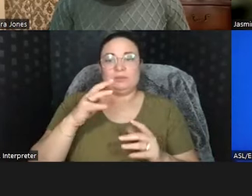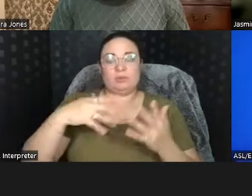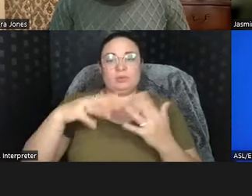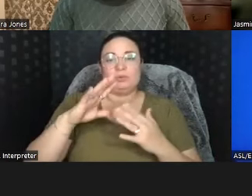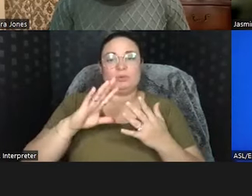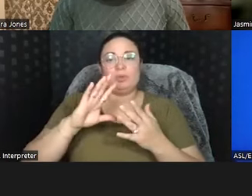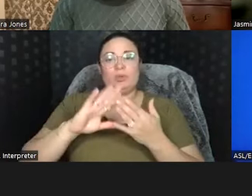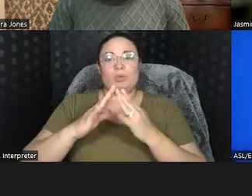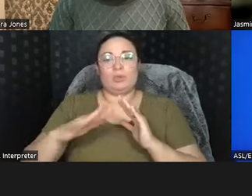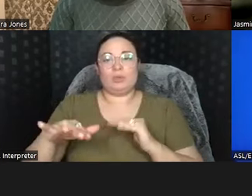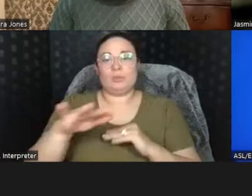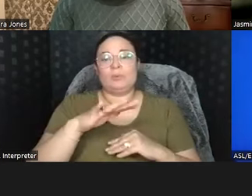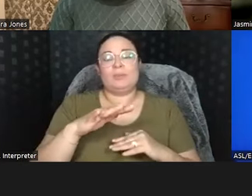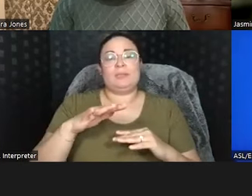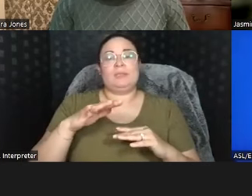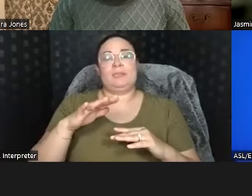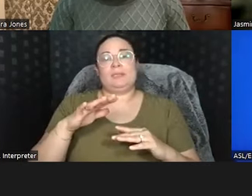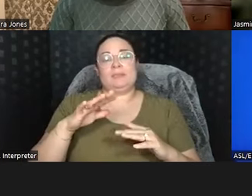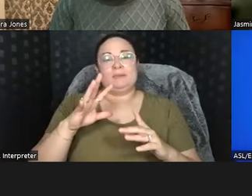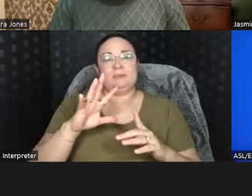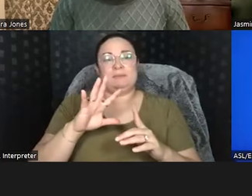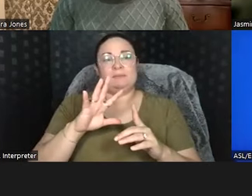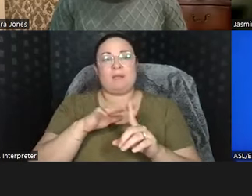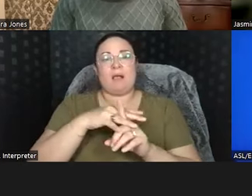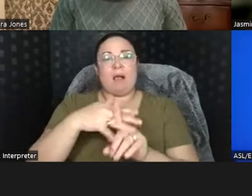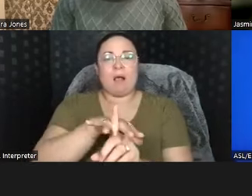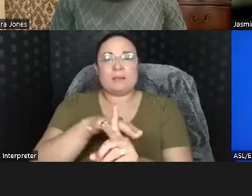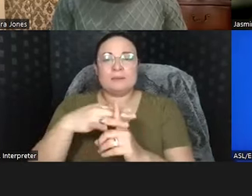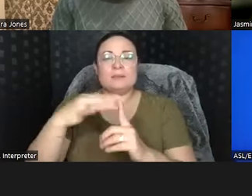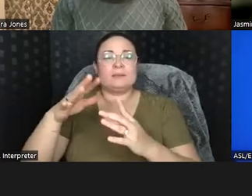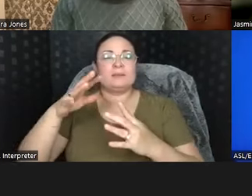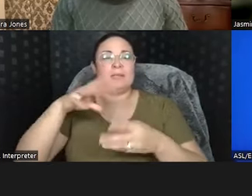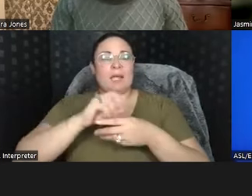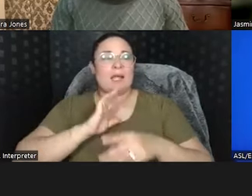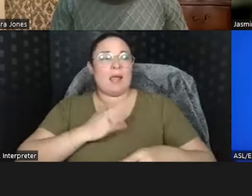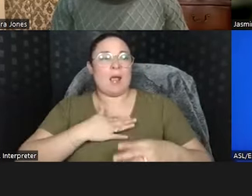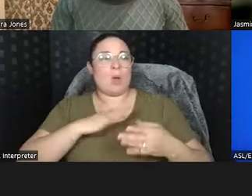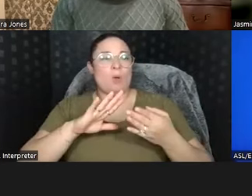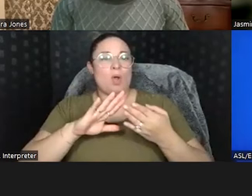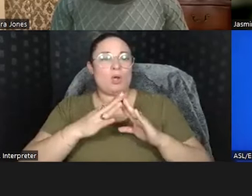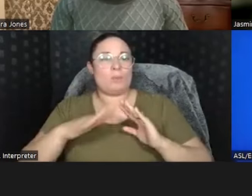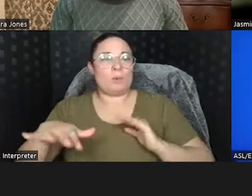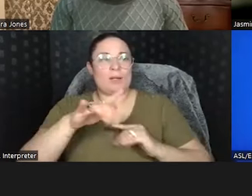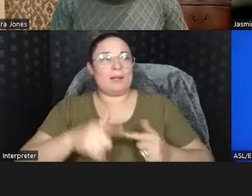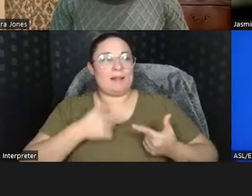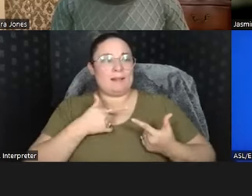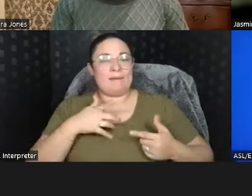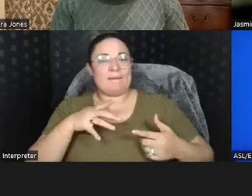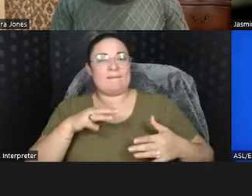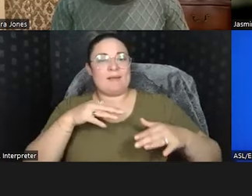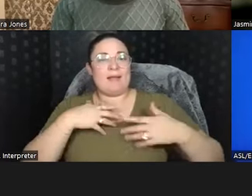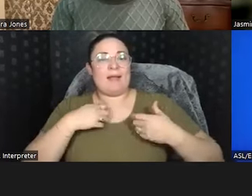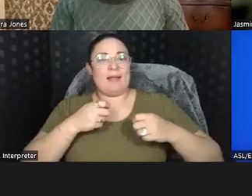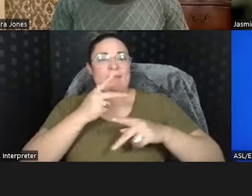community context, the neighborhood and built environment within our, where our community members live, healthcare